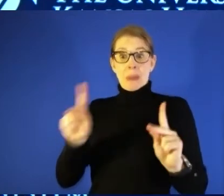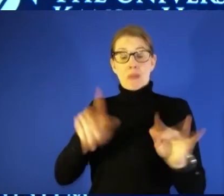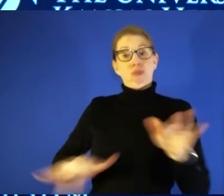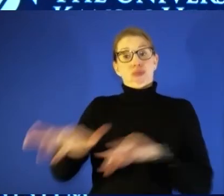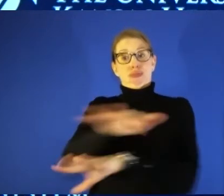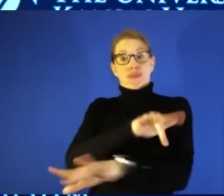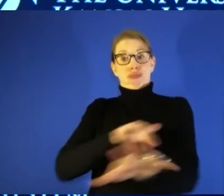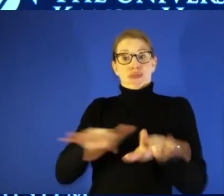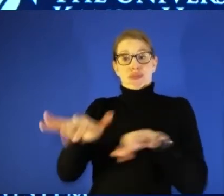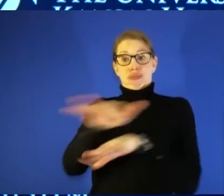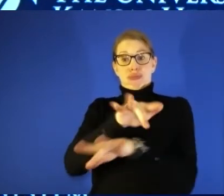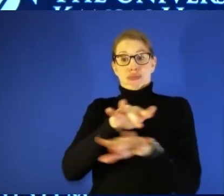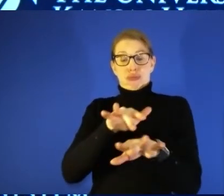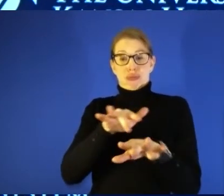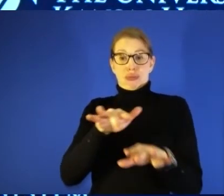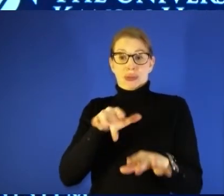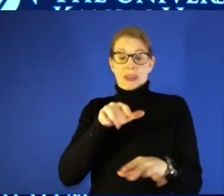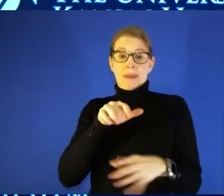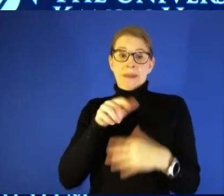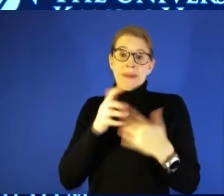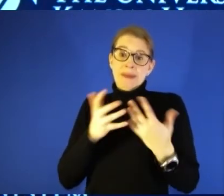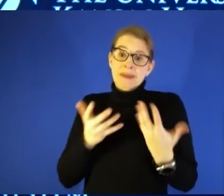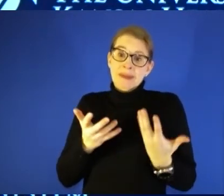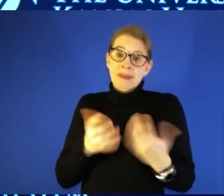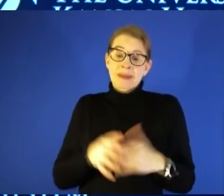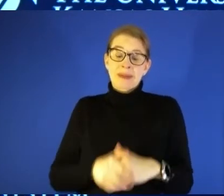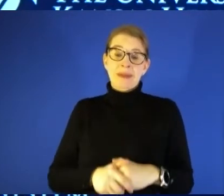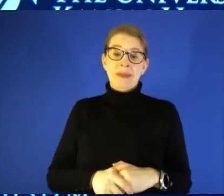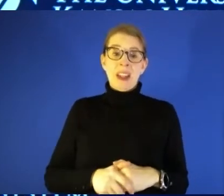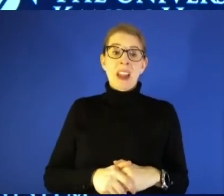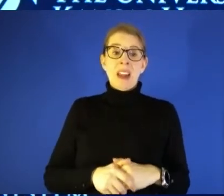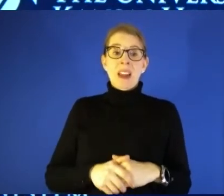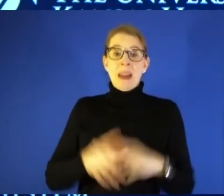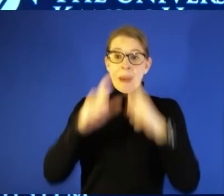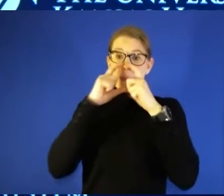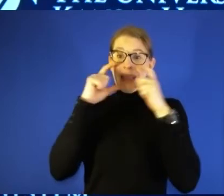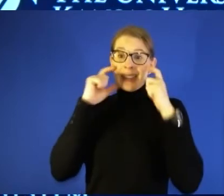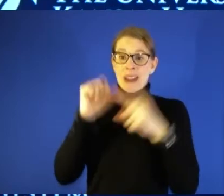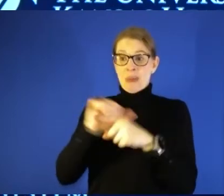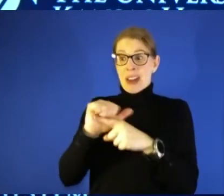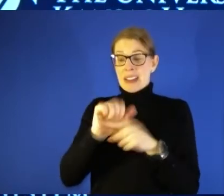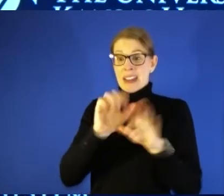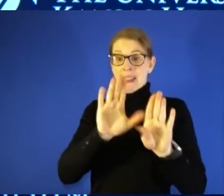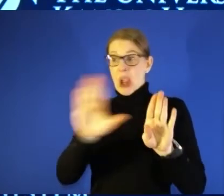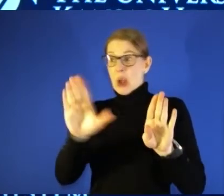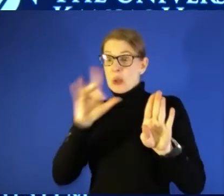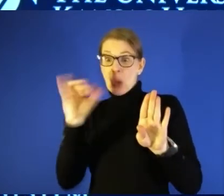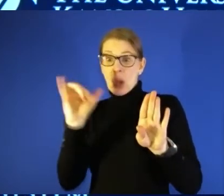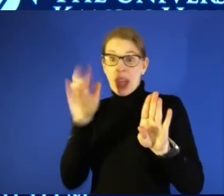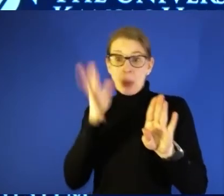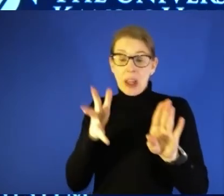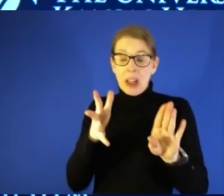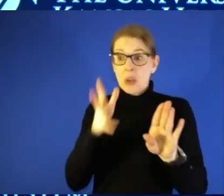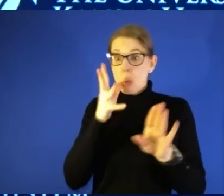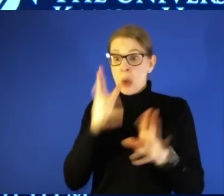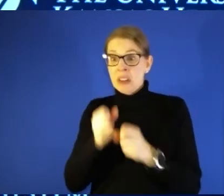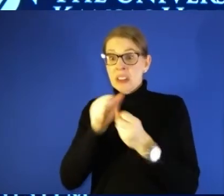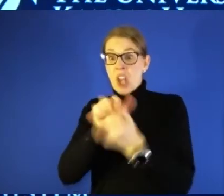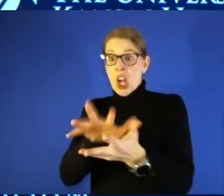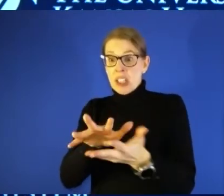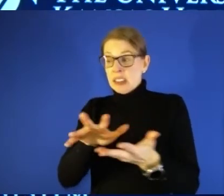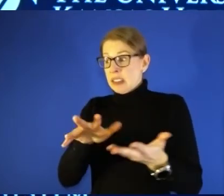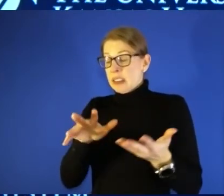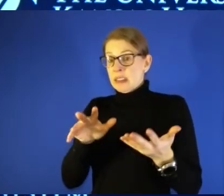other people outside of their normal household, and what those masking practices might look like, and could that potentially lead to another, maybe a